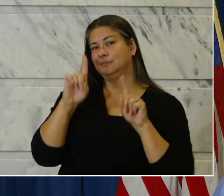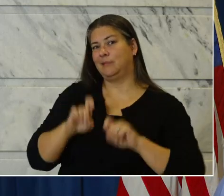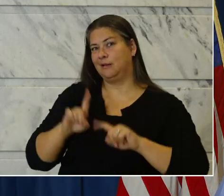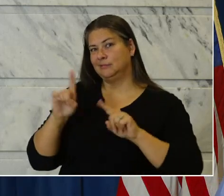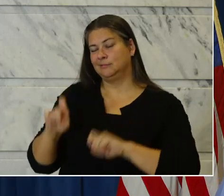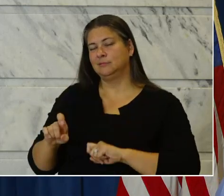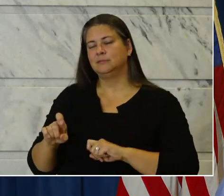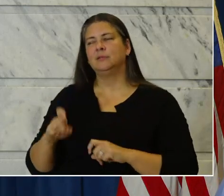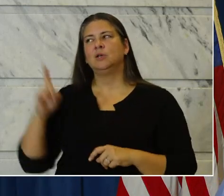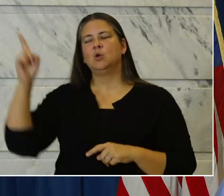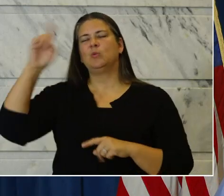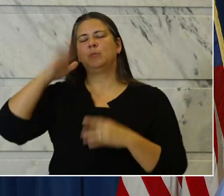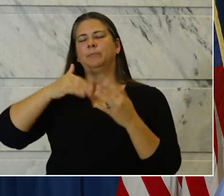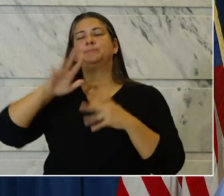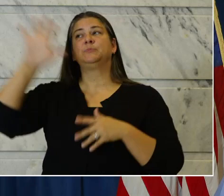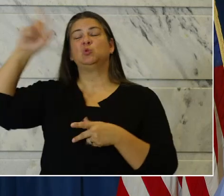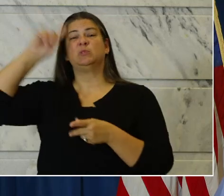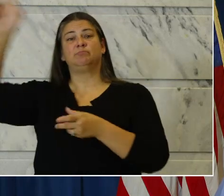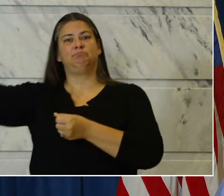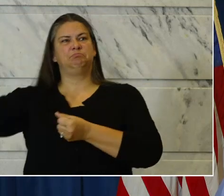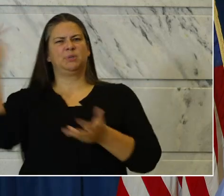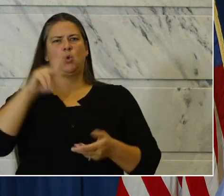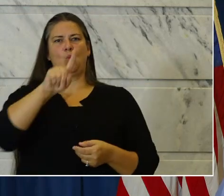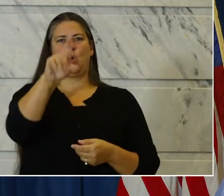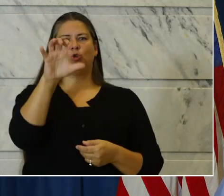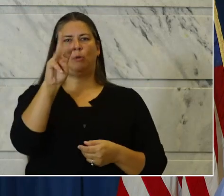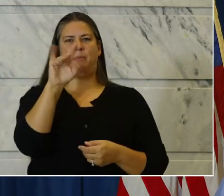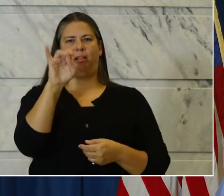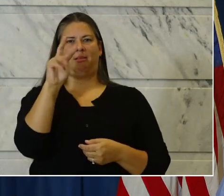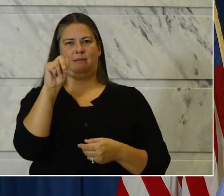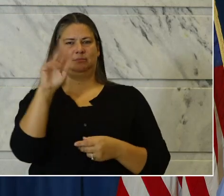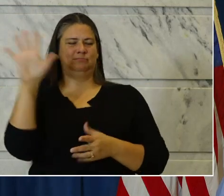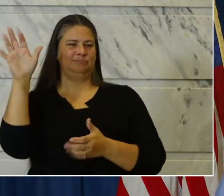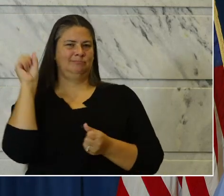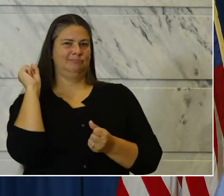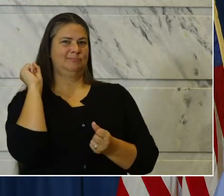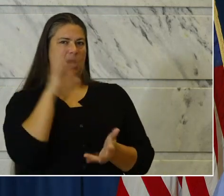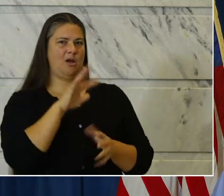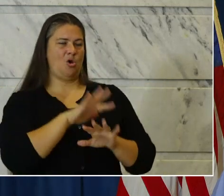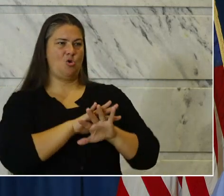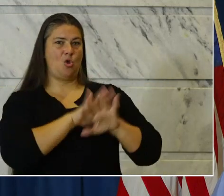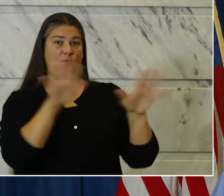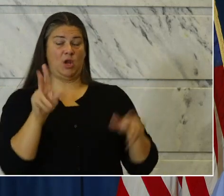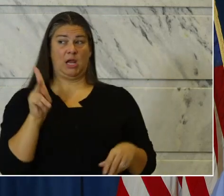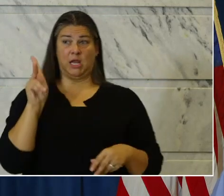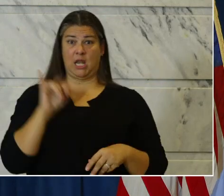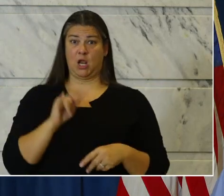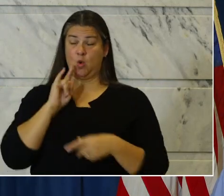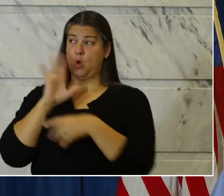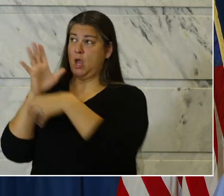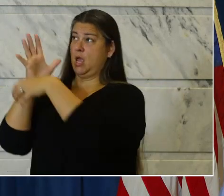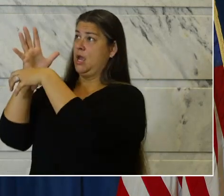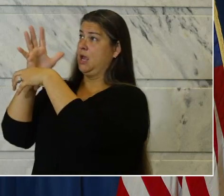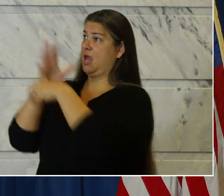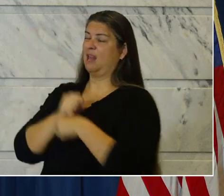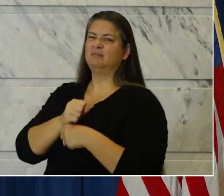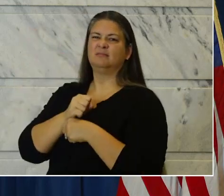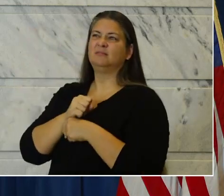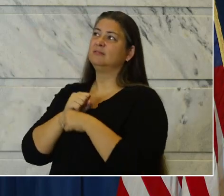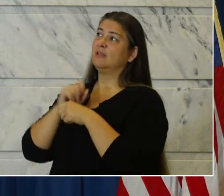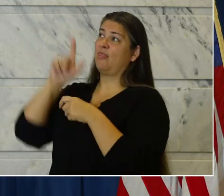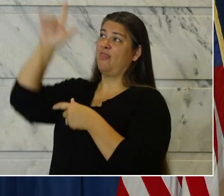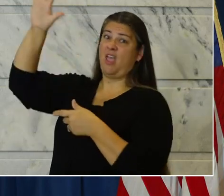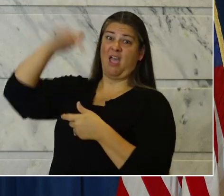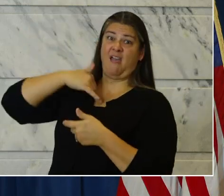to the country. It'd be about 100 million more to the entire country. Kentucky will receive its portion based on